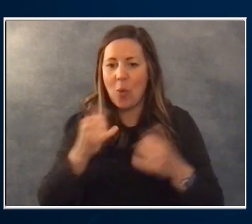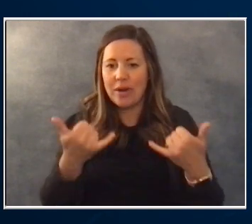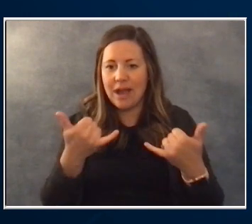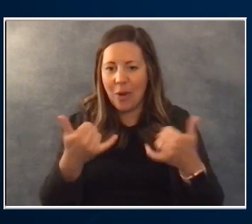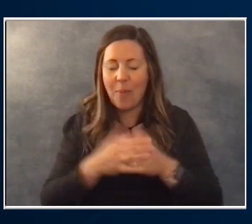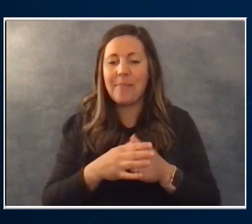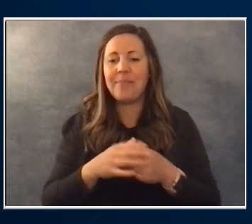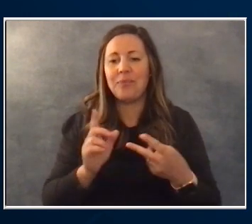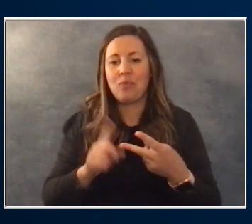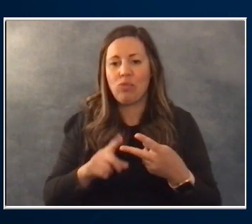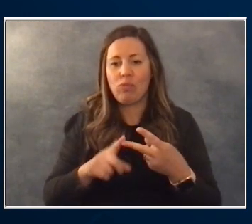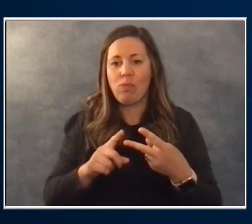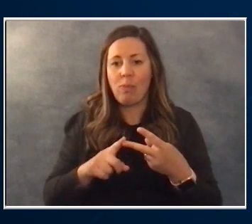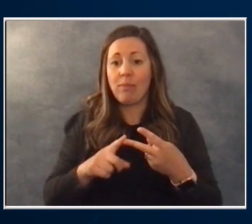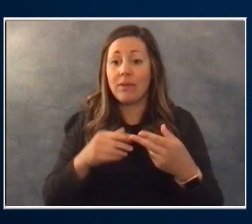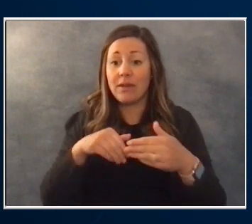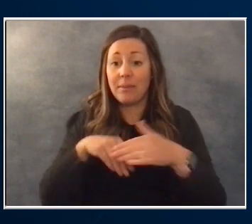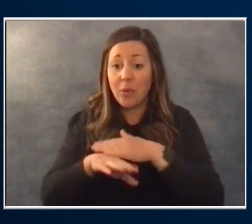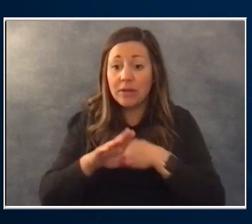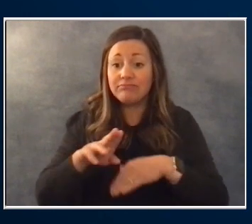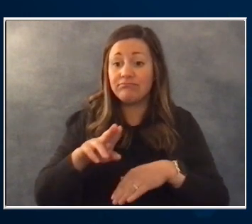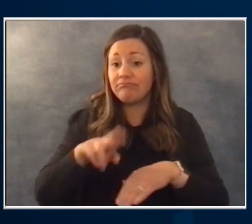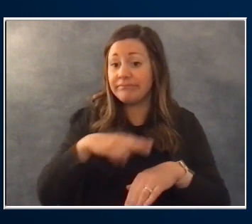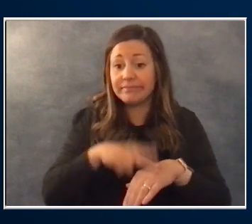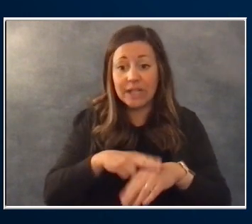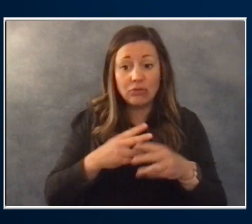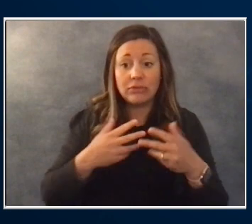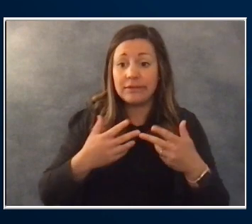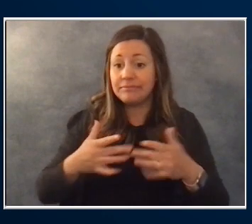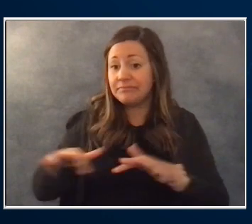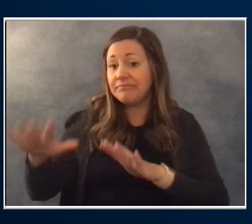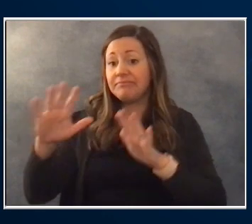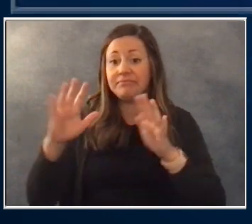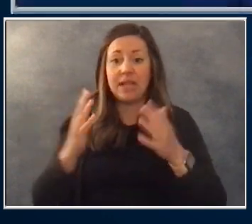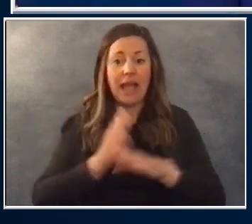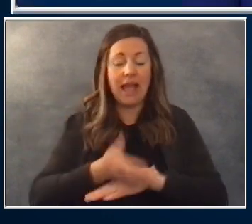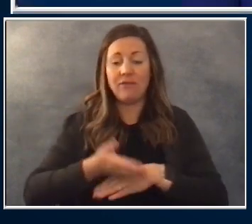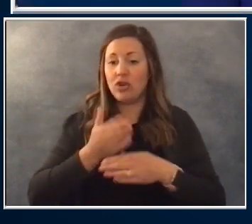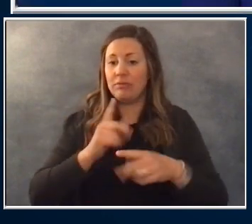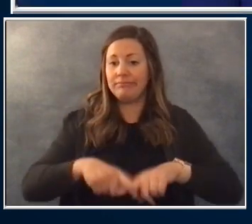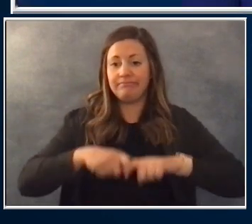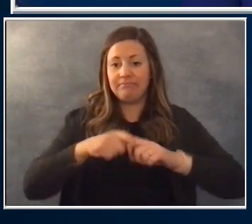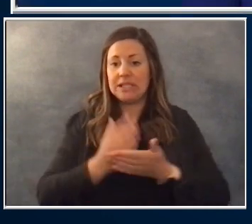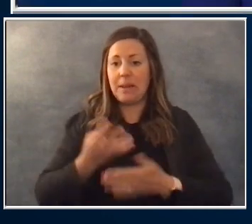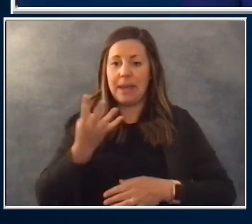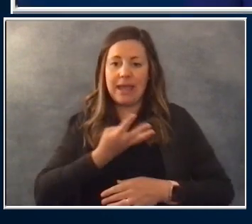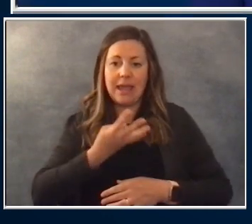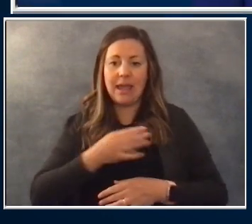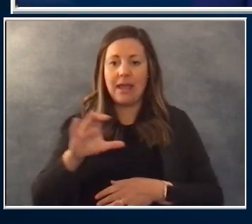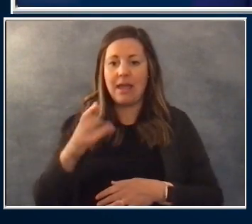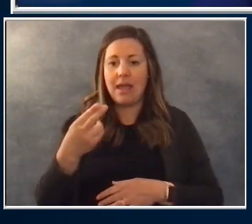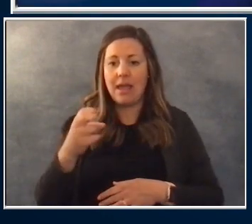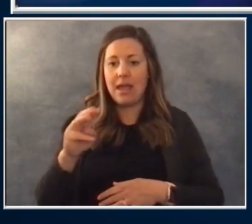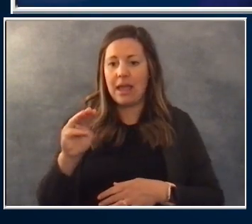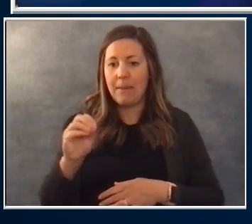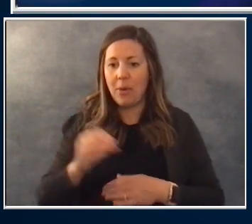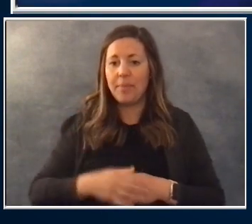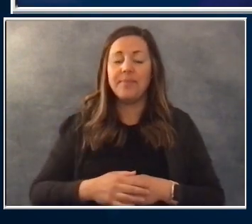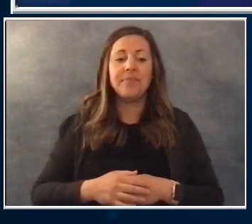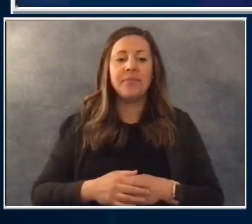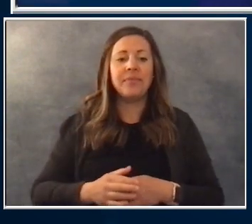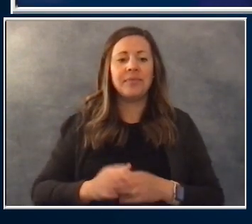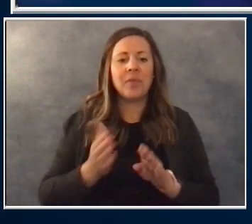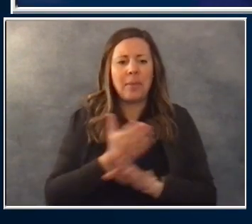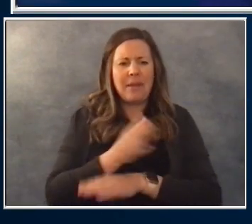him naturally after stopping chemotherapy. So Beth, before that diagnosis, what kind